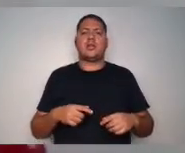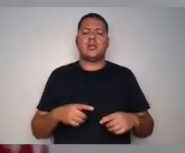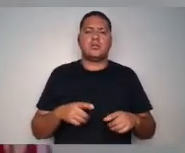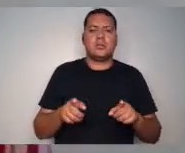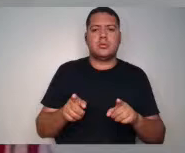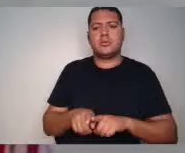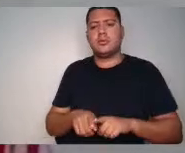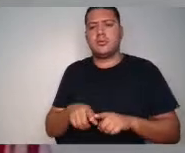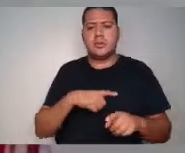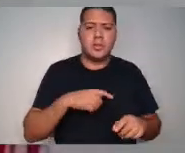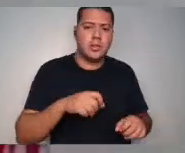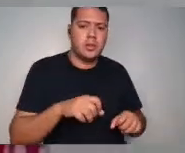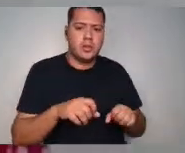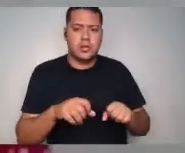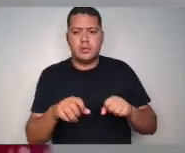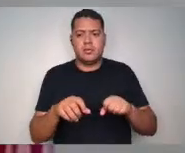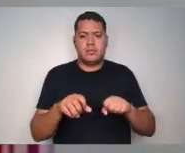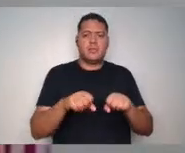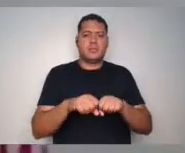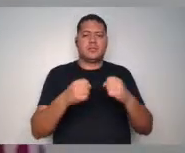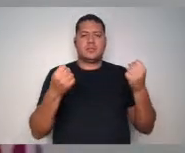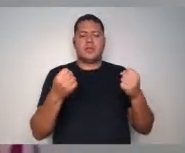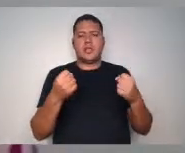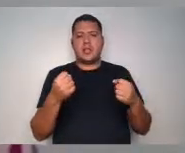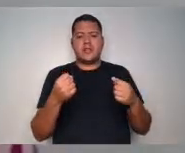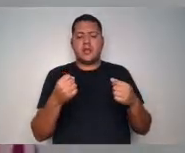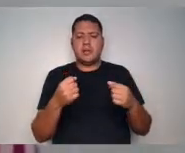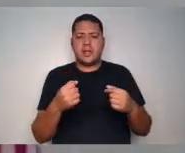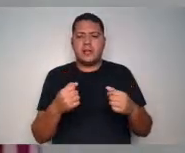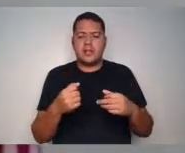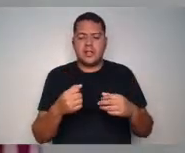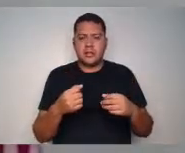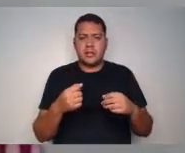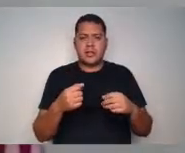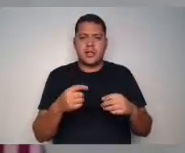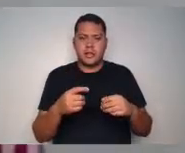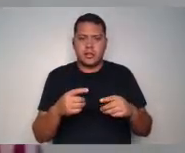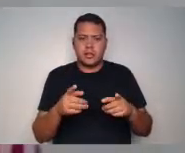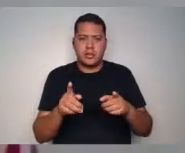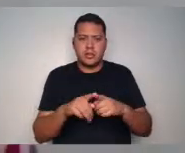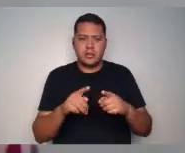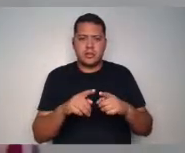being destroyed. And